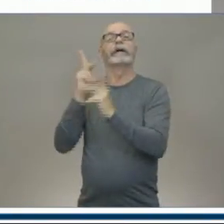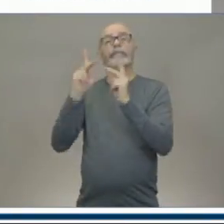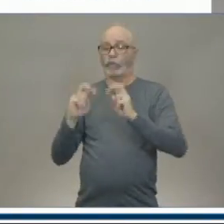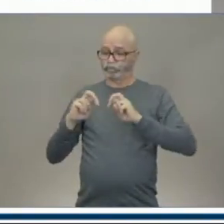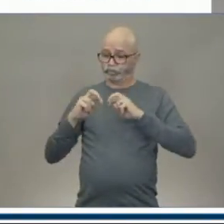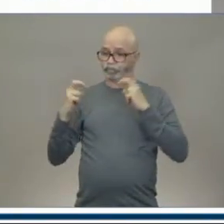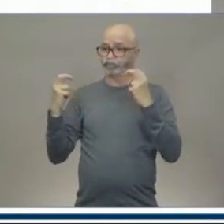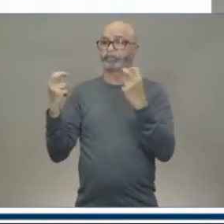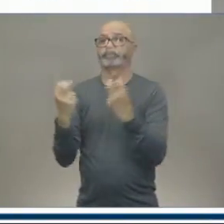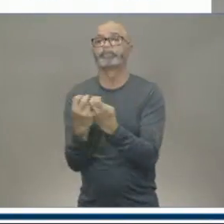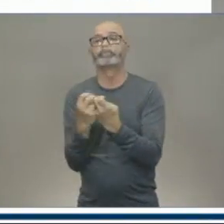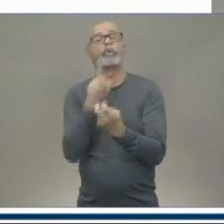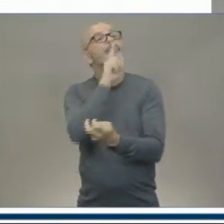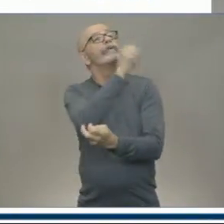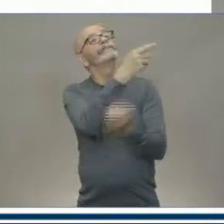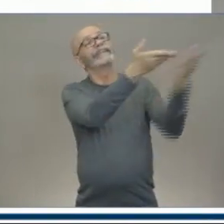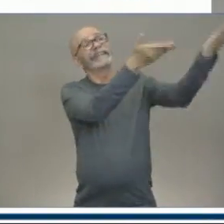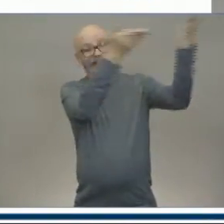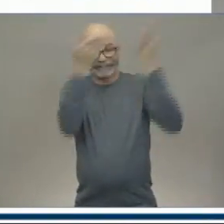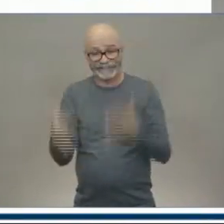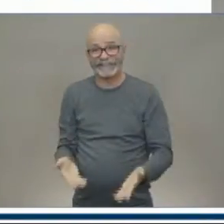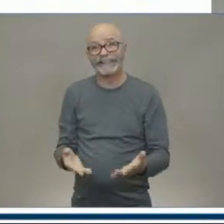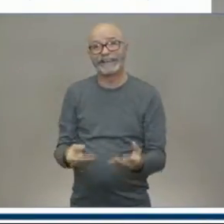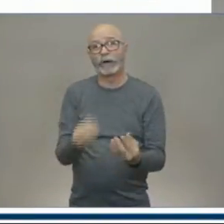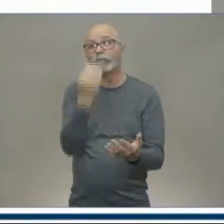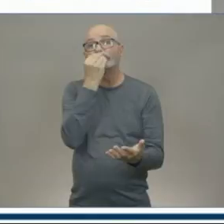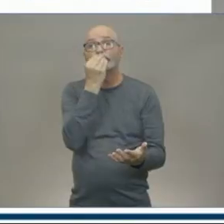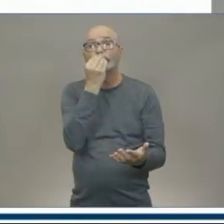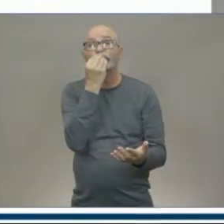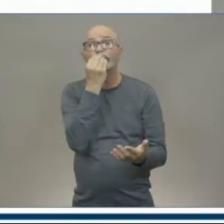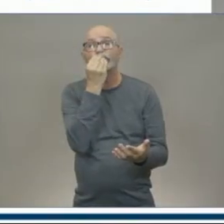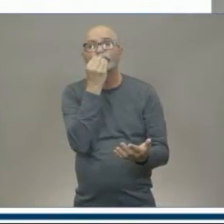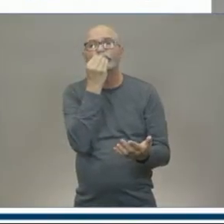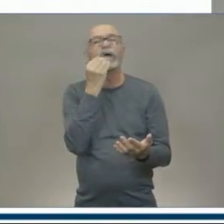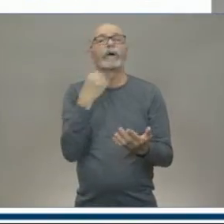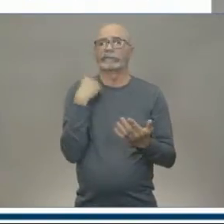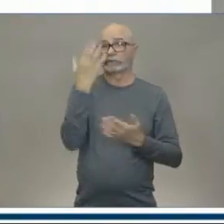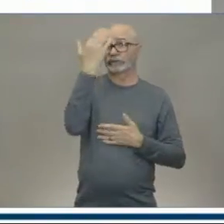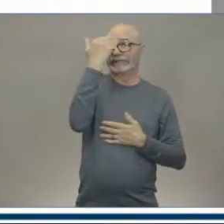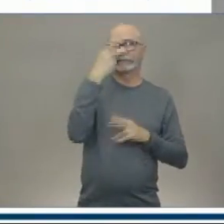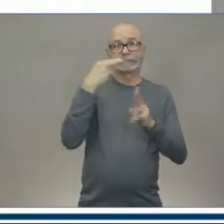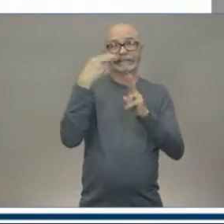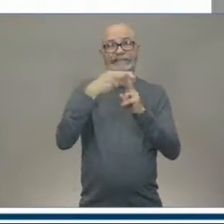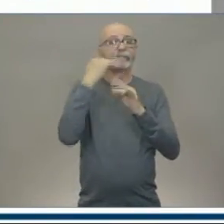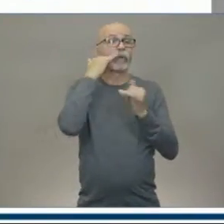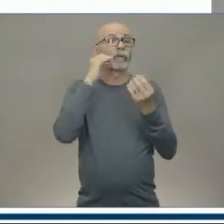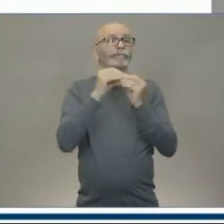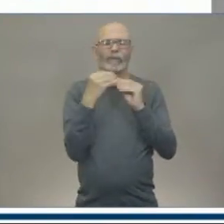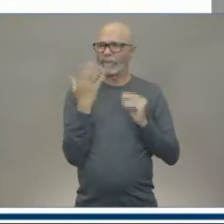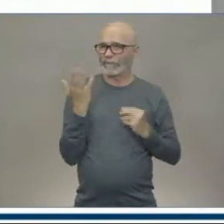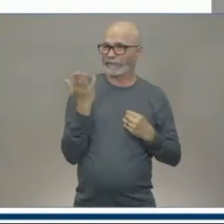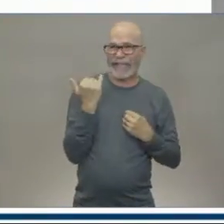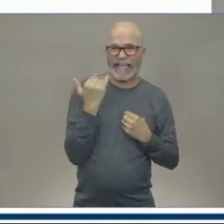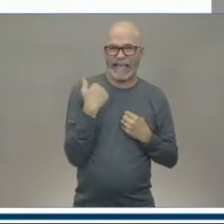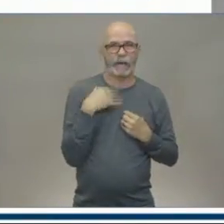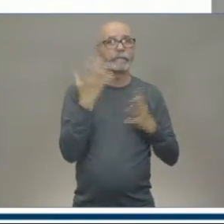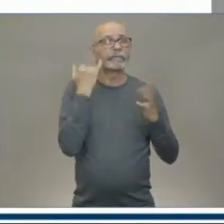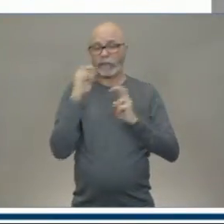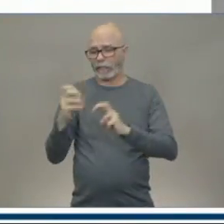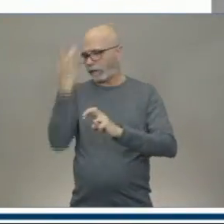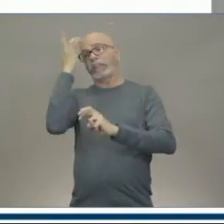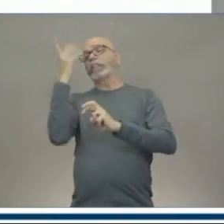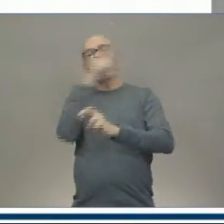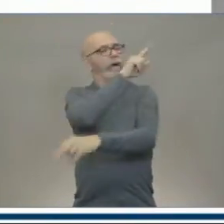them. This is for contact tracing purposes. So the only details that will be collected are what